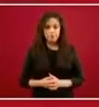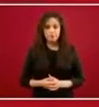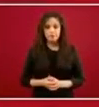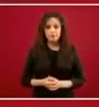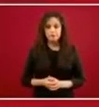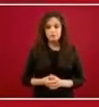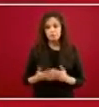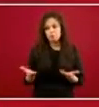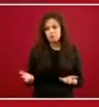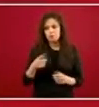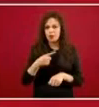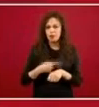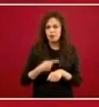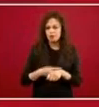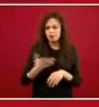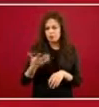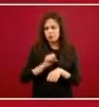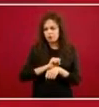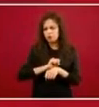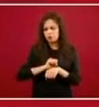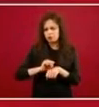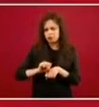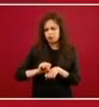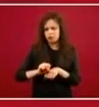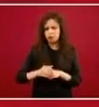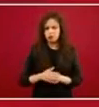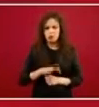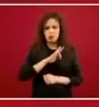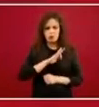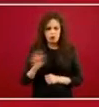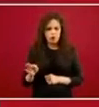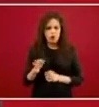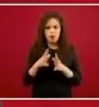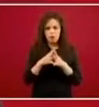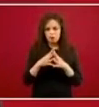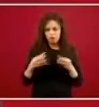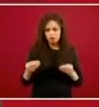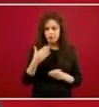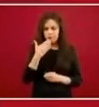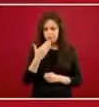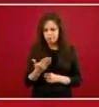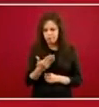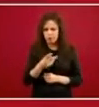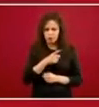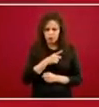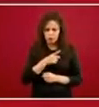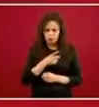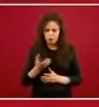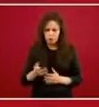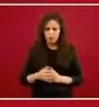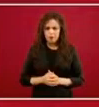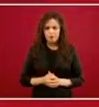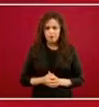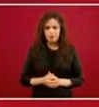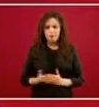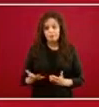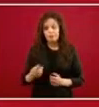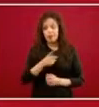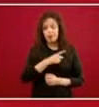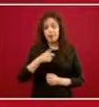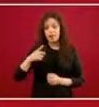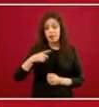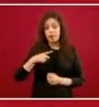positive for COVID are only going to show mild symptoms, that is going to be naturally resolved in a spontaneous